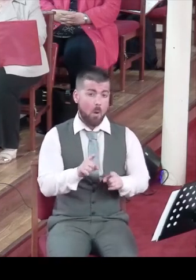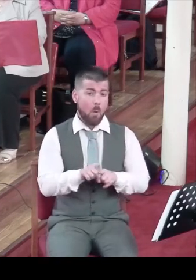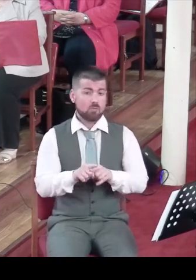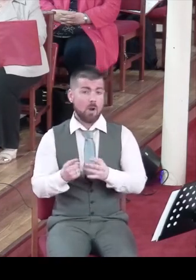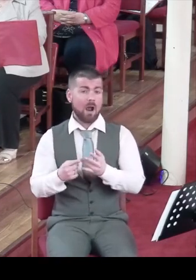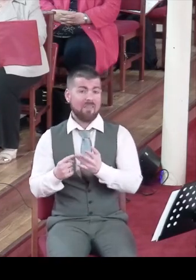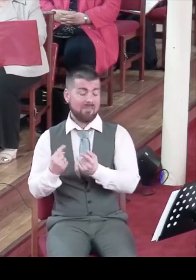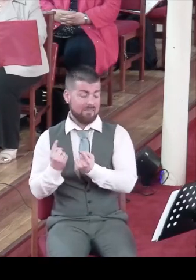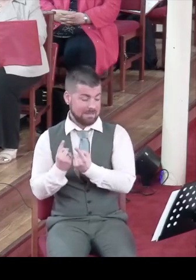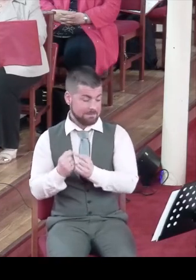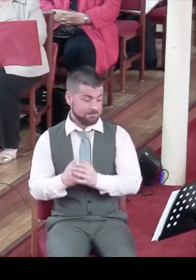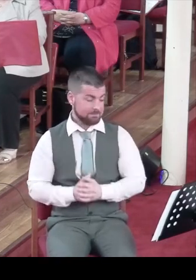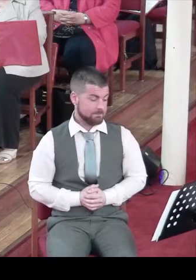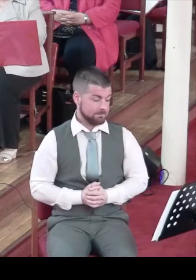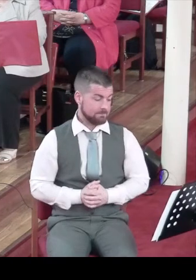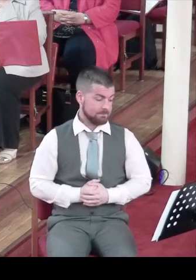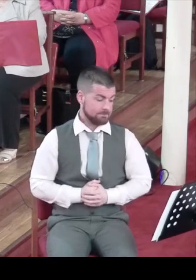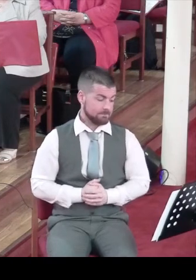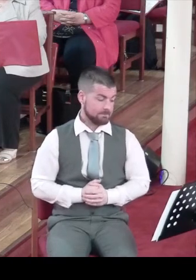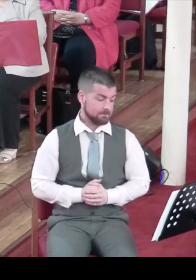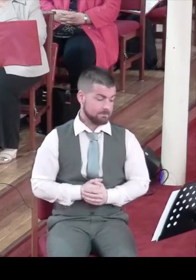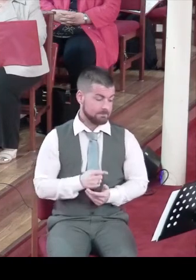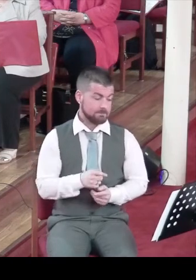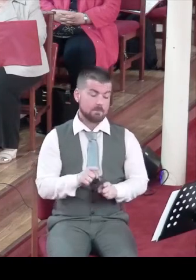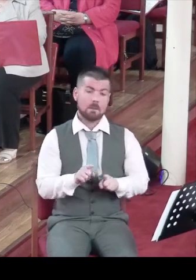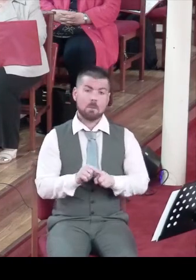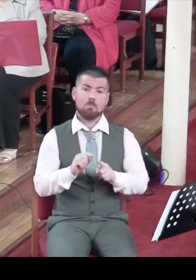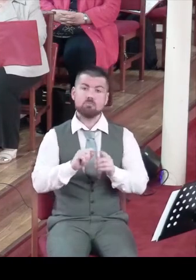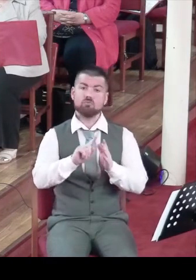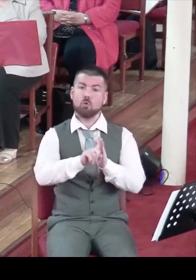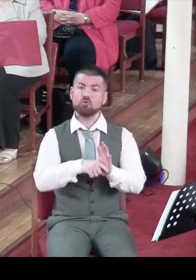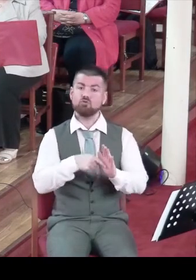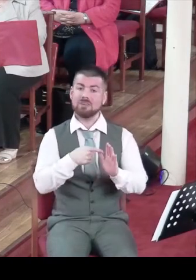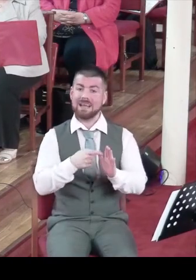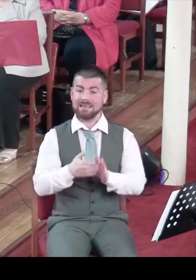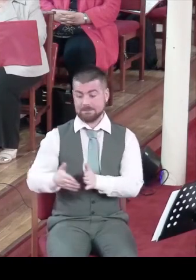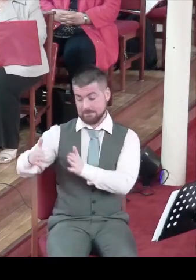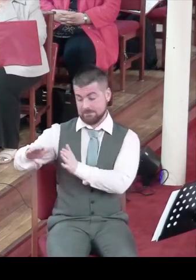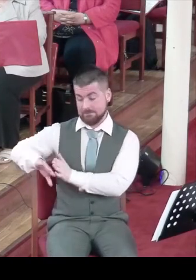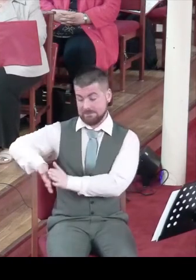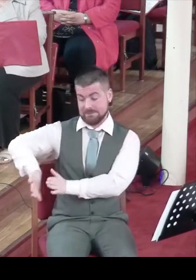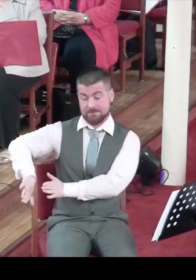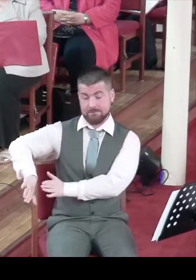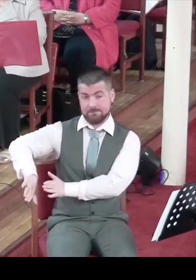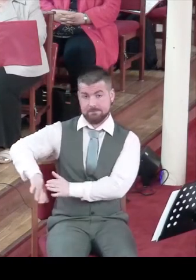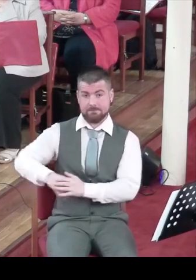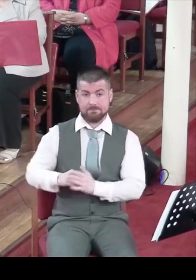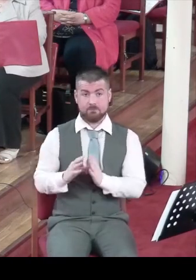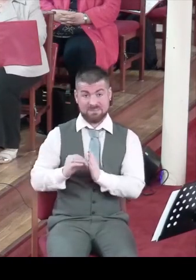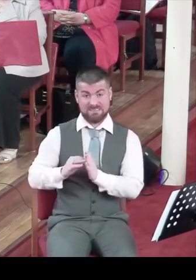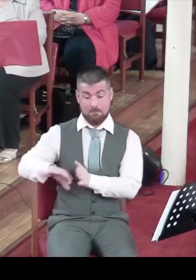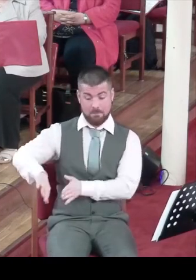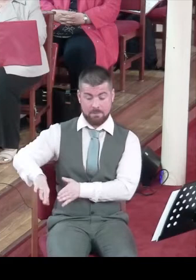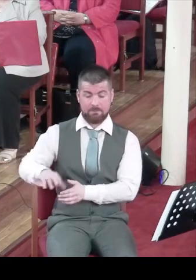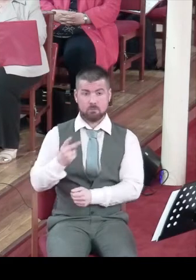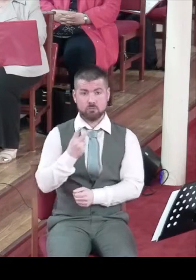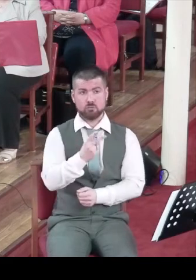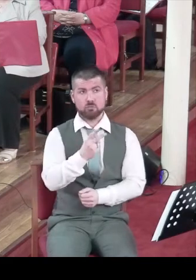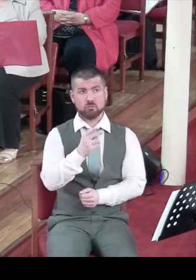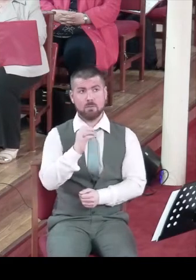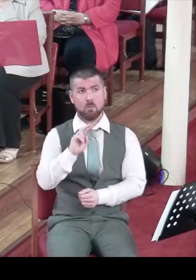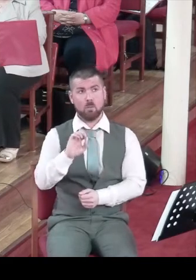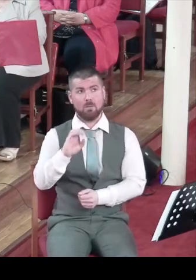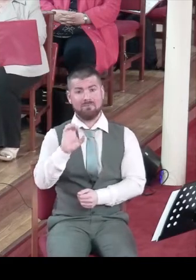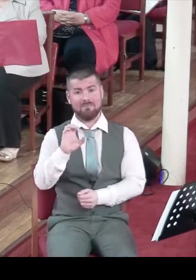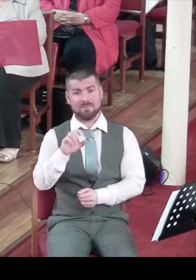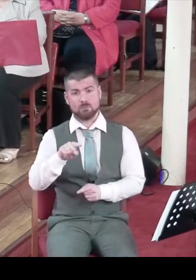things. It's about the project side of things, for example. From 2015